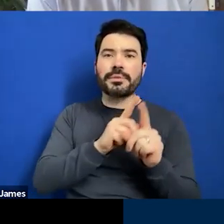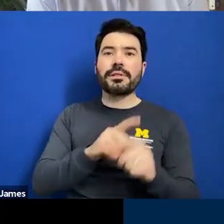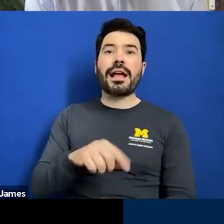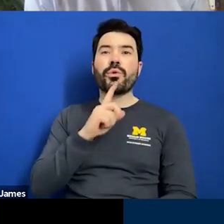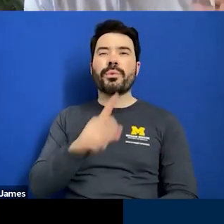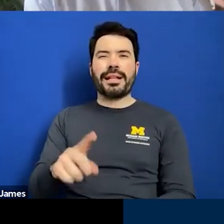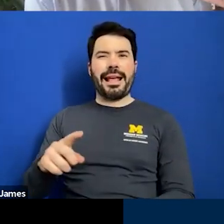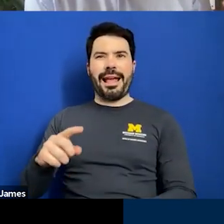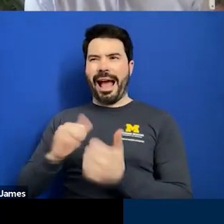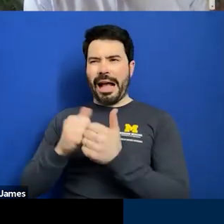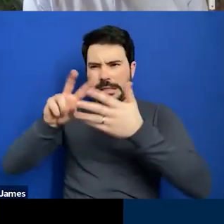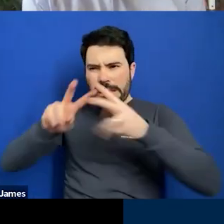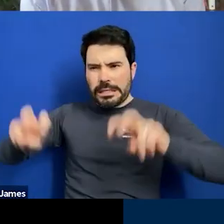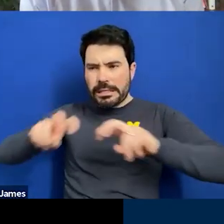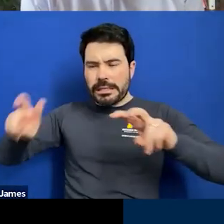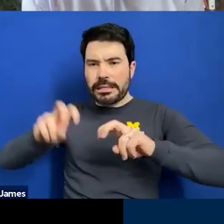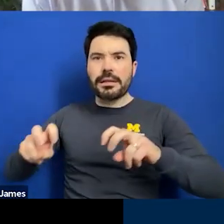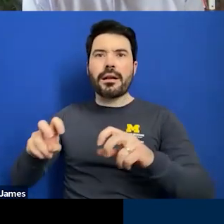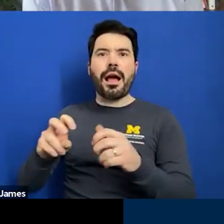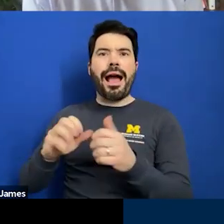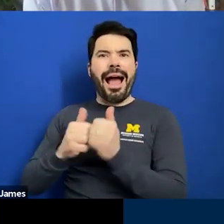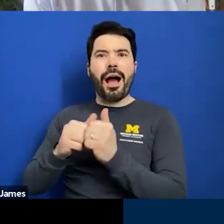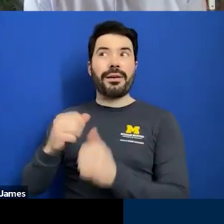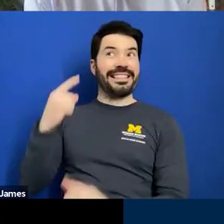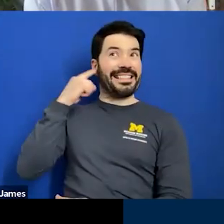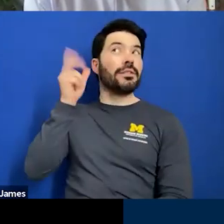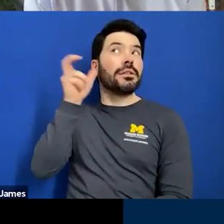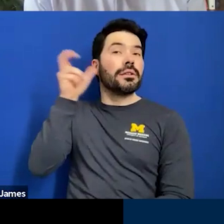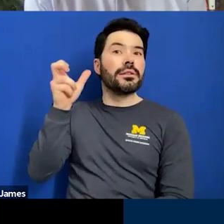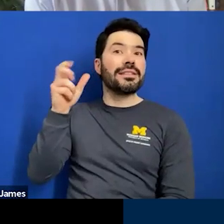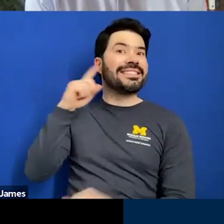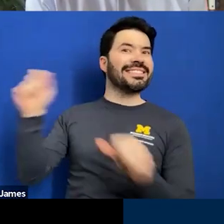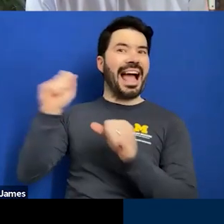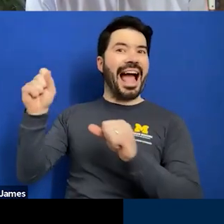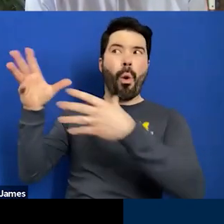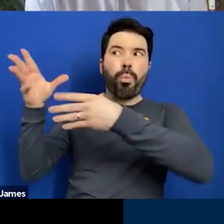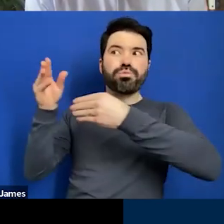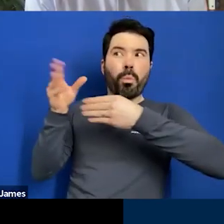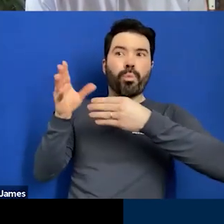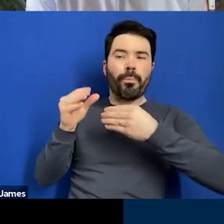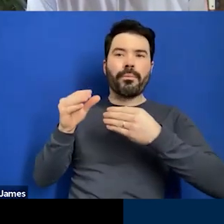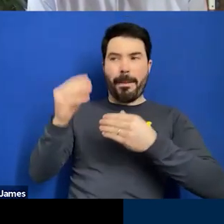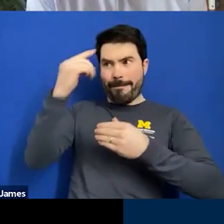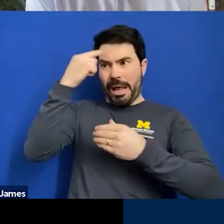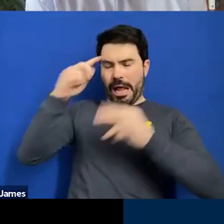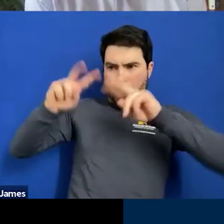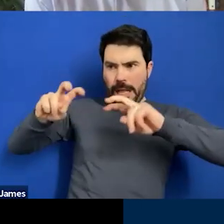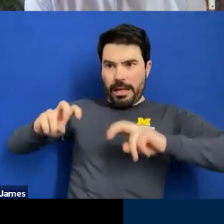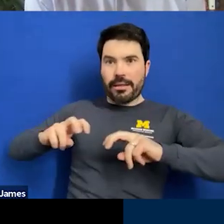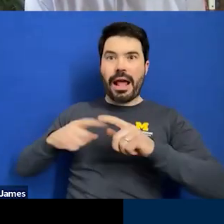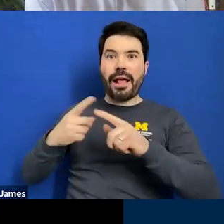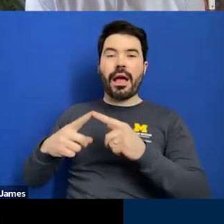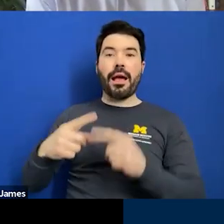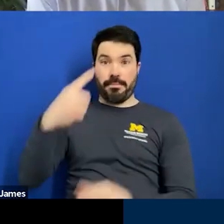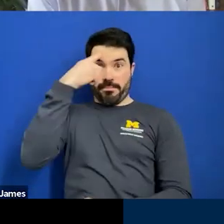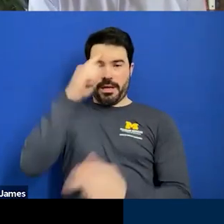of how speech and music are encoded at the ear level, at the auditory nerve level, and then a second one in cognitive changes